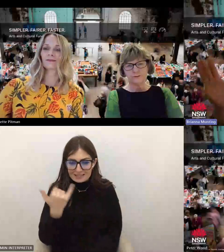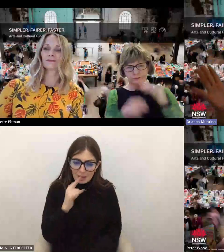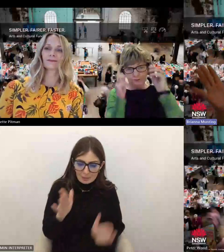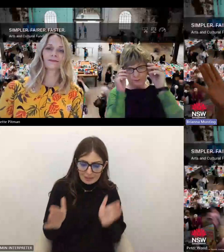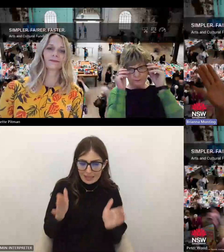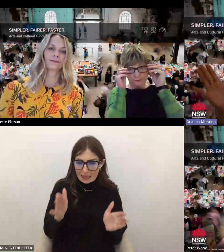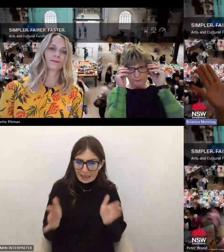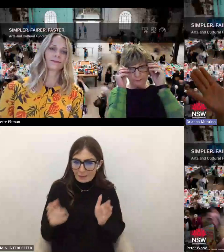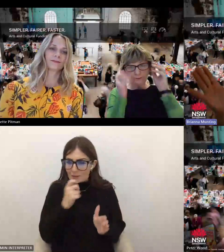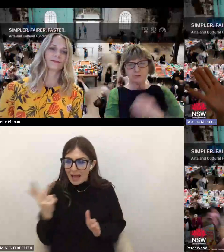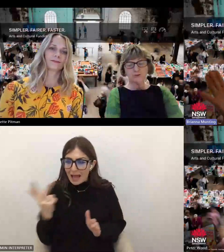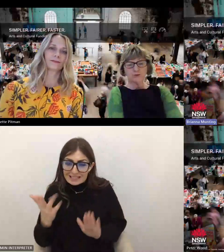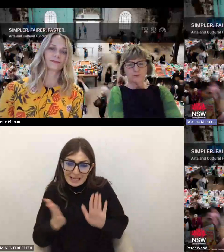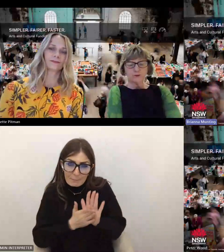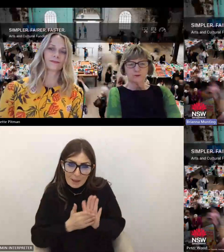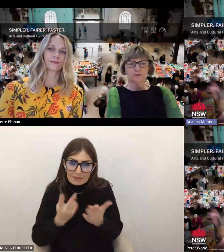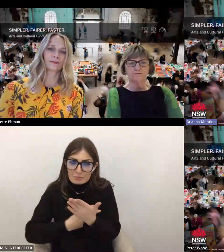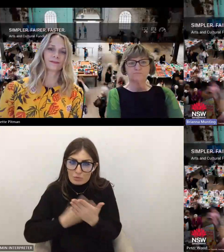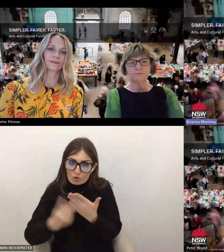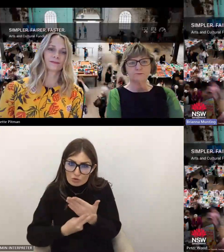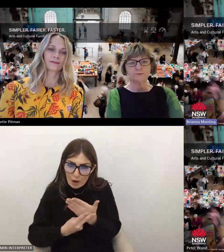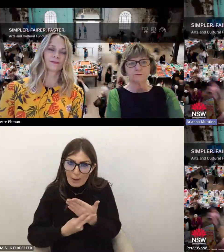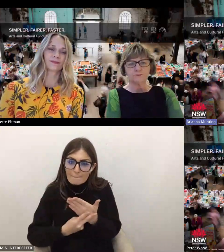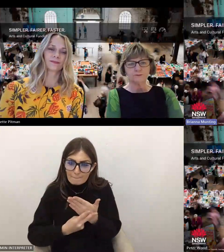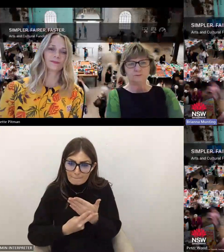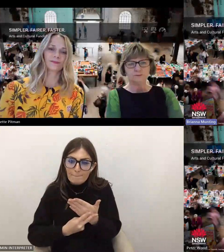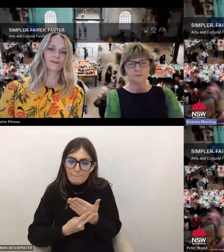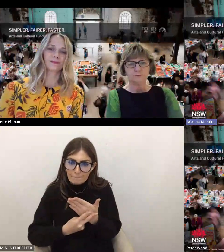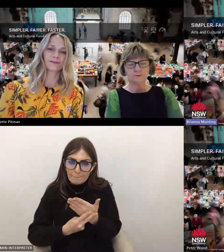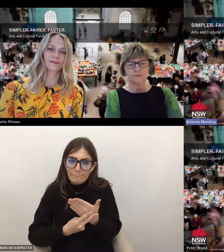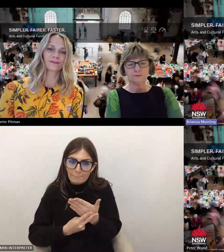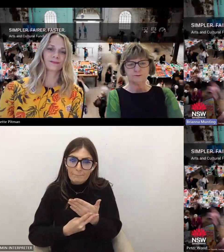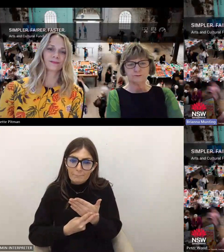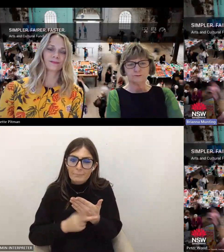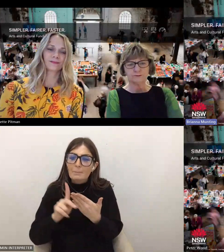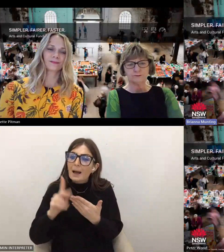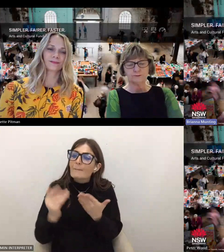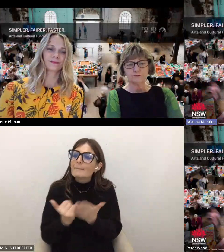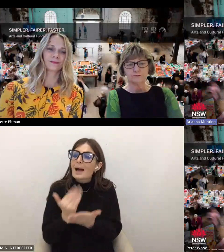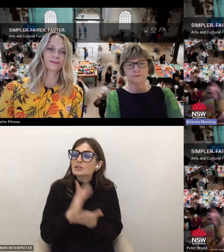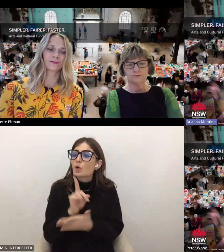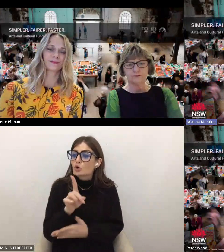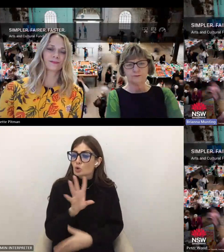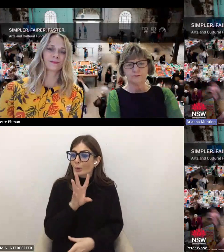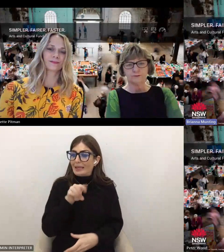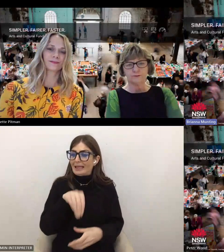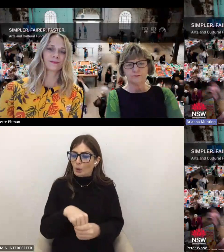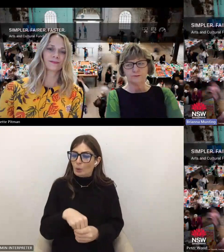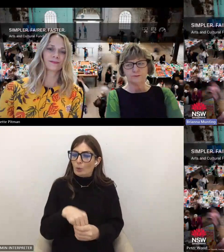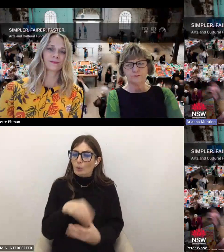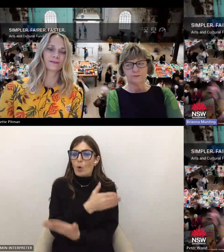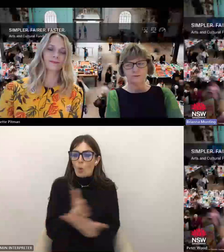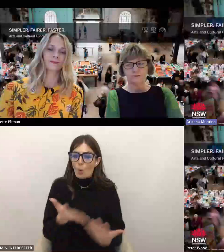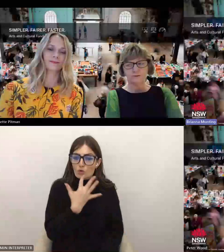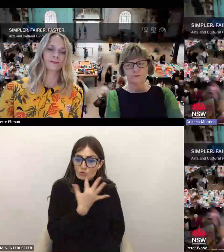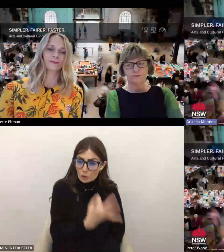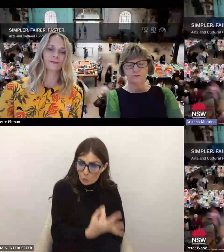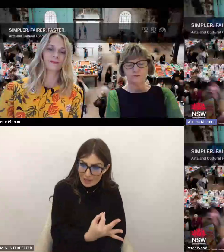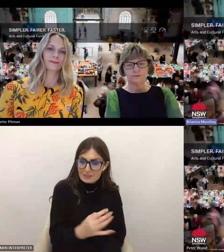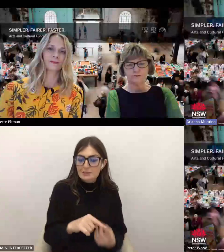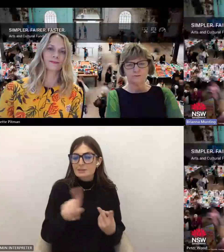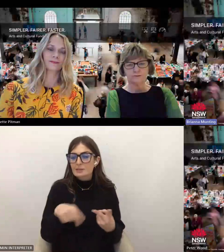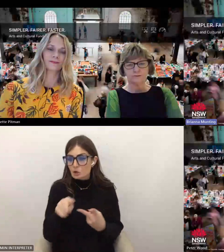an 18-month program, and just make sure you include all your requests and all